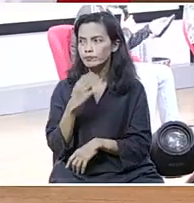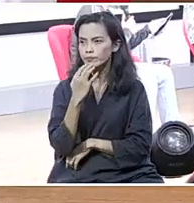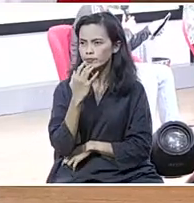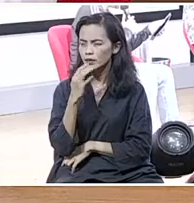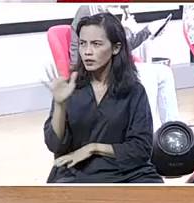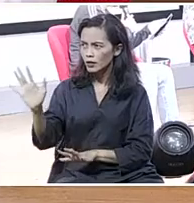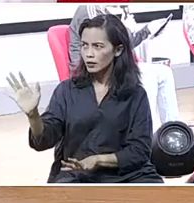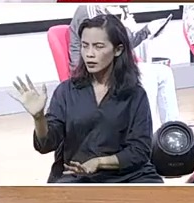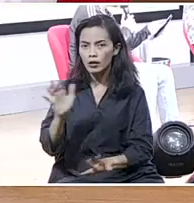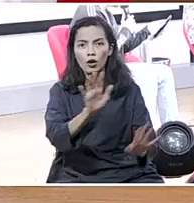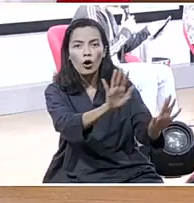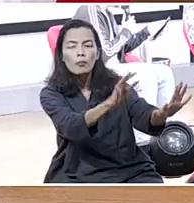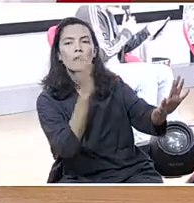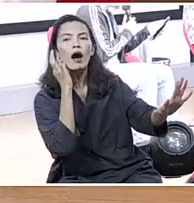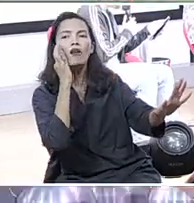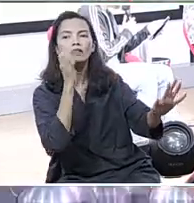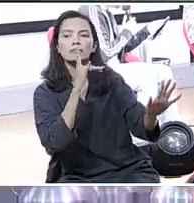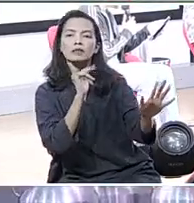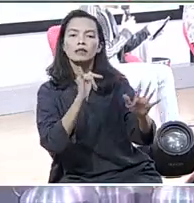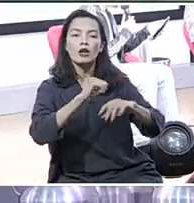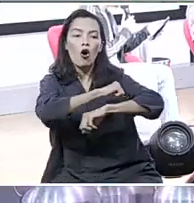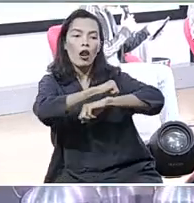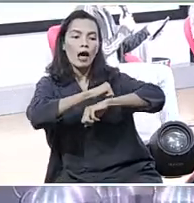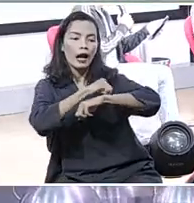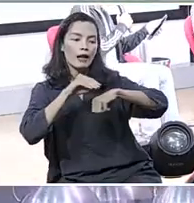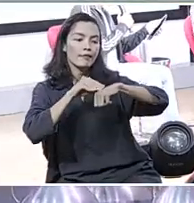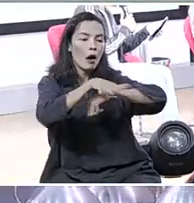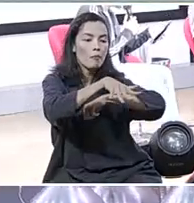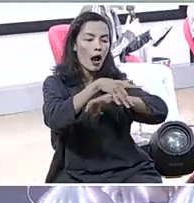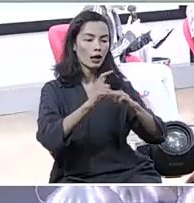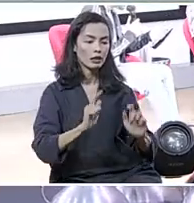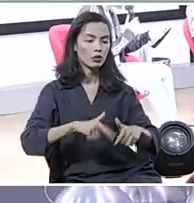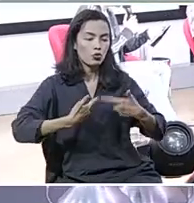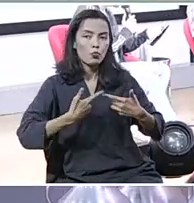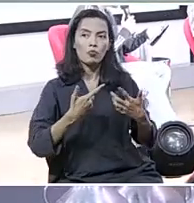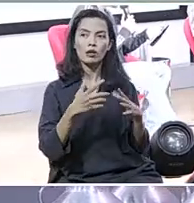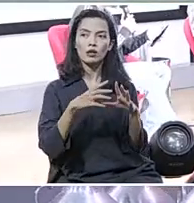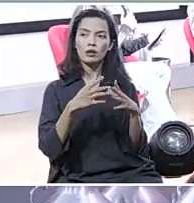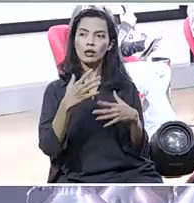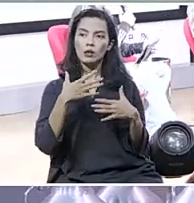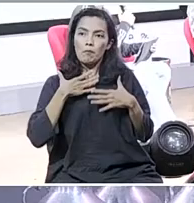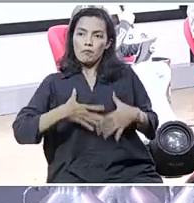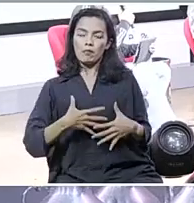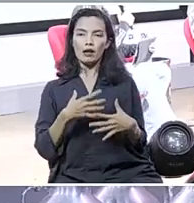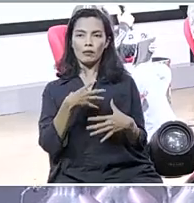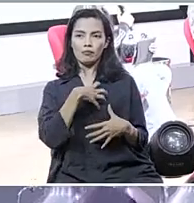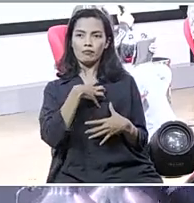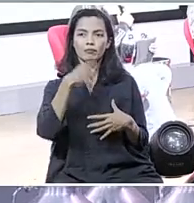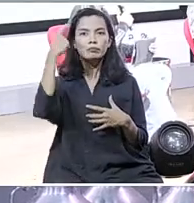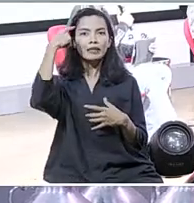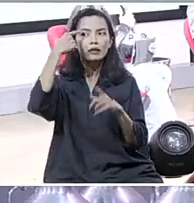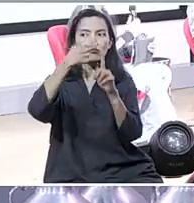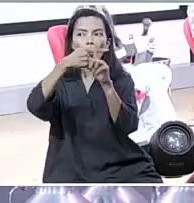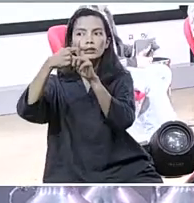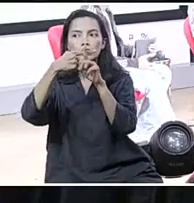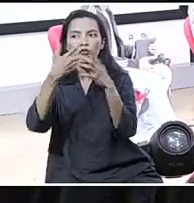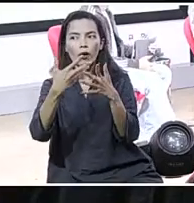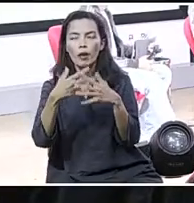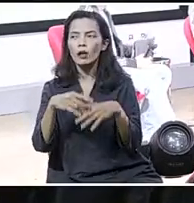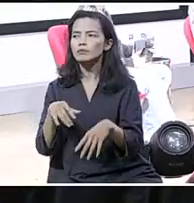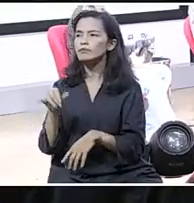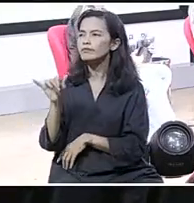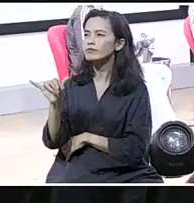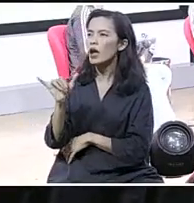Sorry. What role did sports play in shaping your character and also building a positive mindset? I really feel